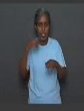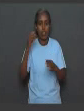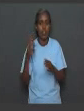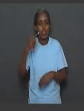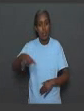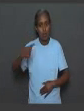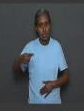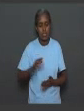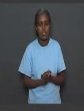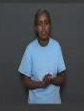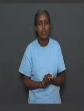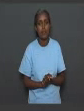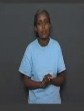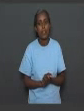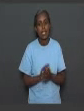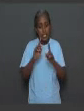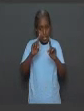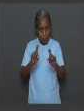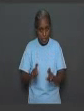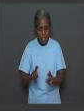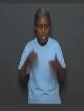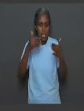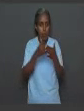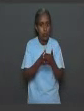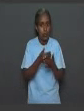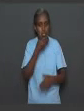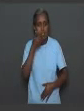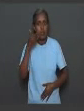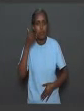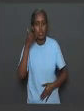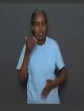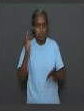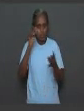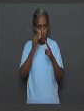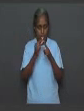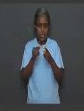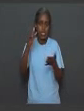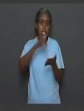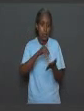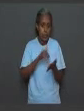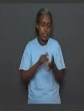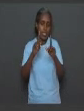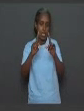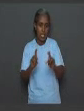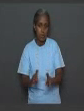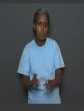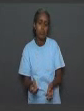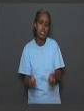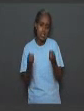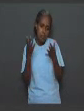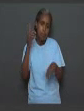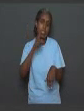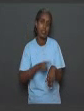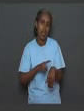The empirical approach is better suited toward repeating an experiment many times.